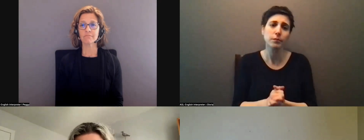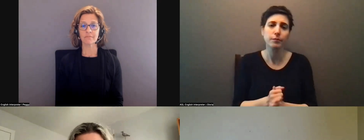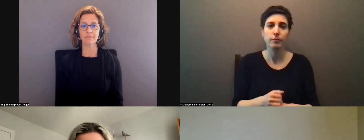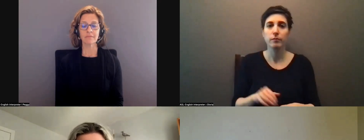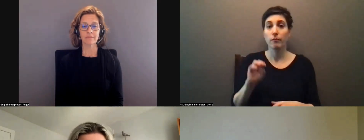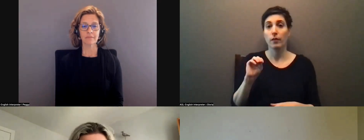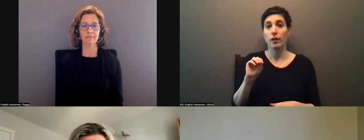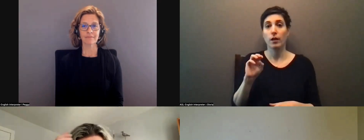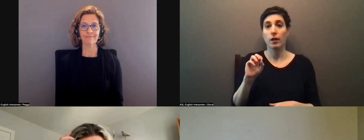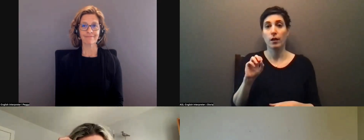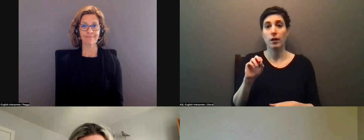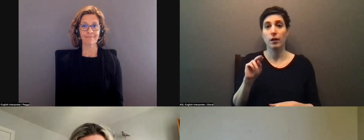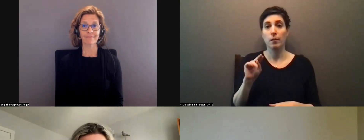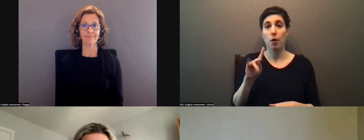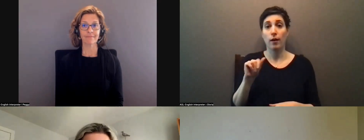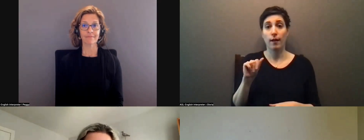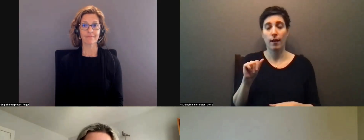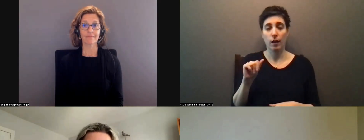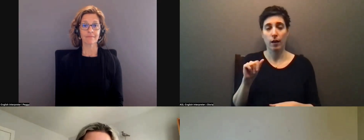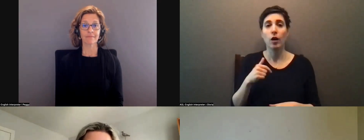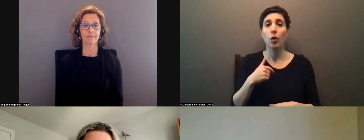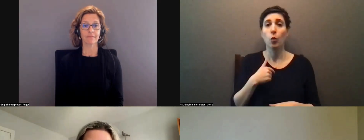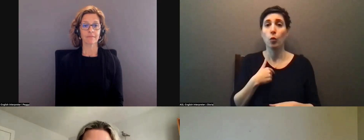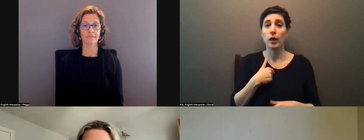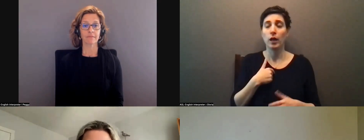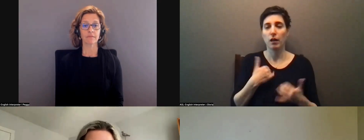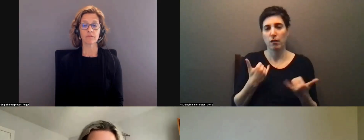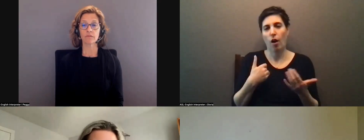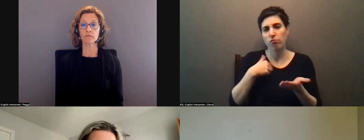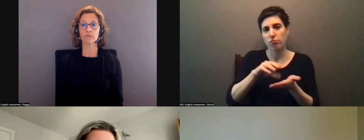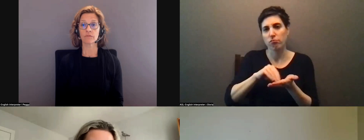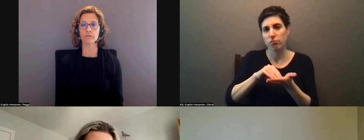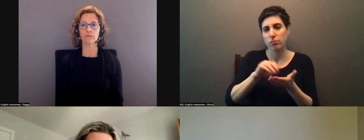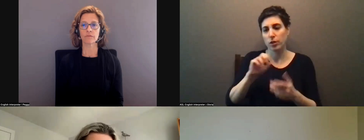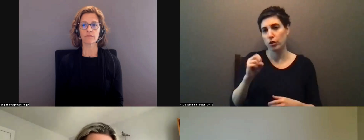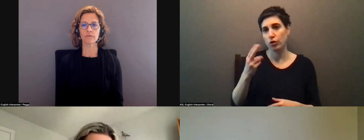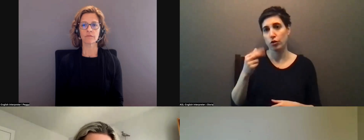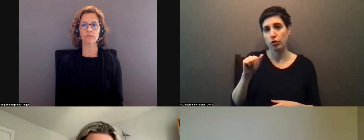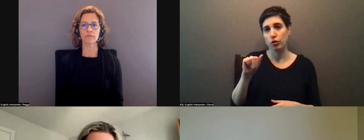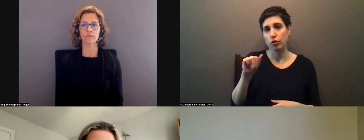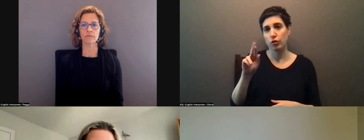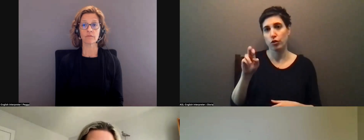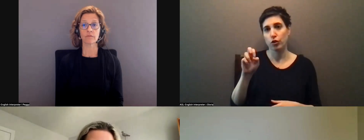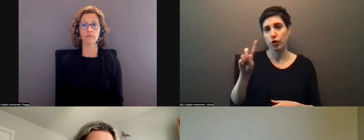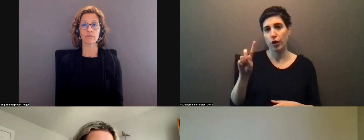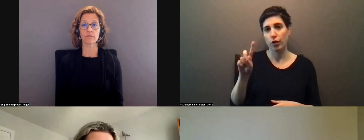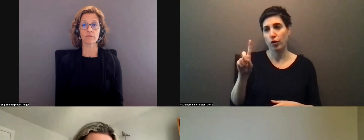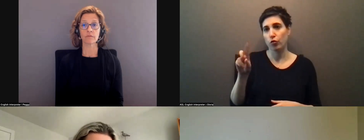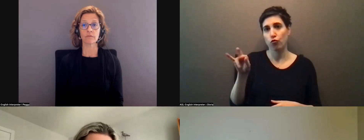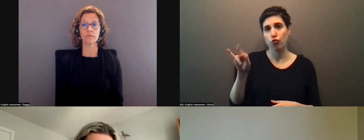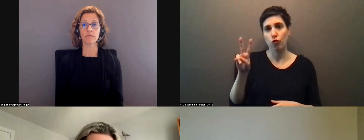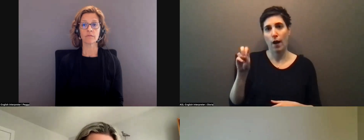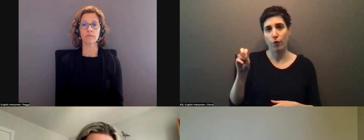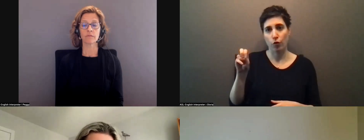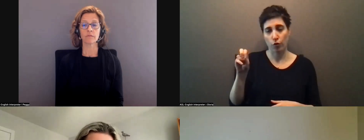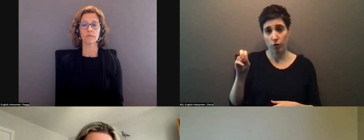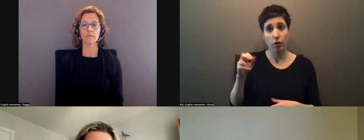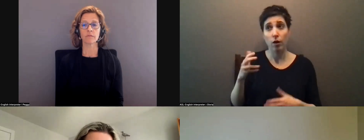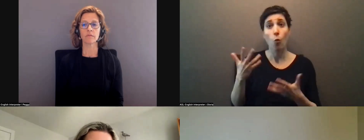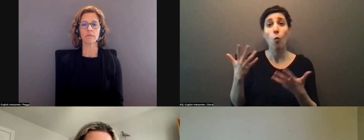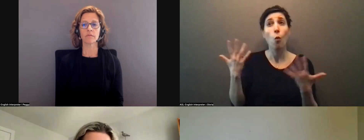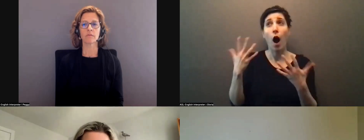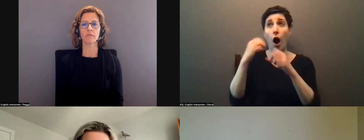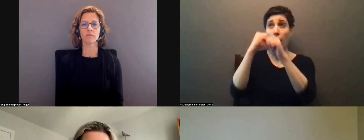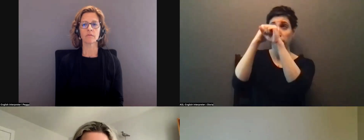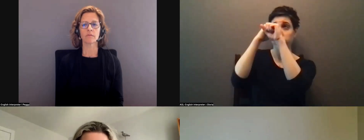us with the learning about shared drives is this idea that it's a container where we drop things and then other people have access to it.